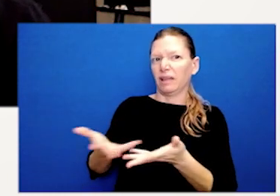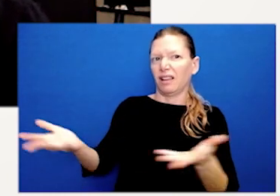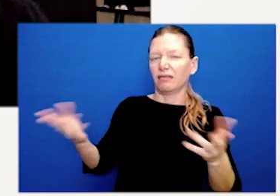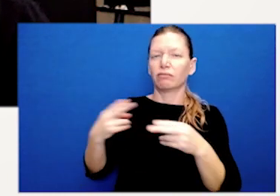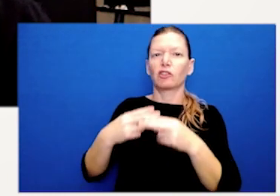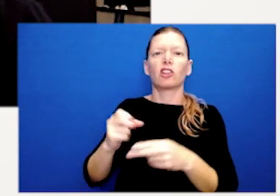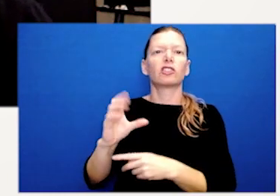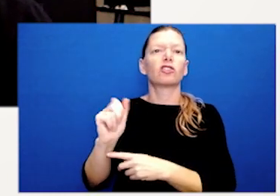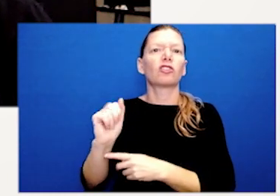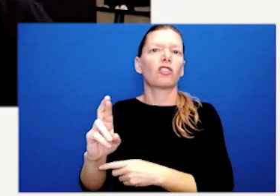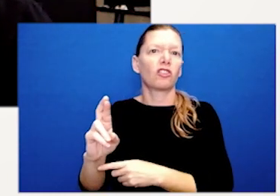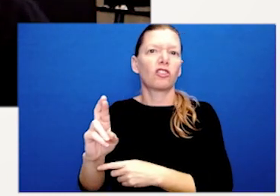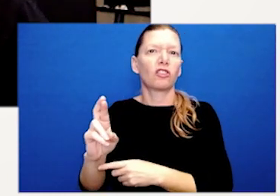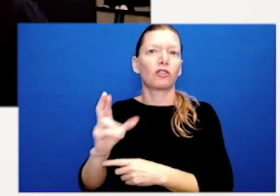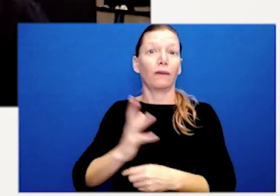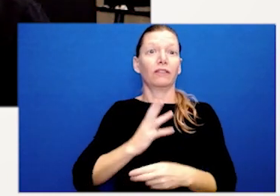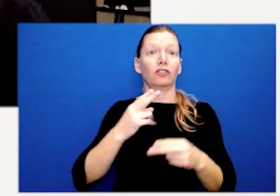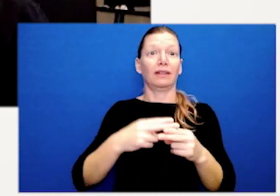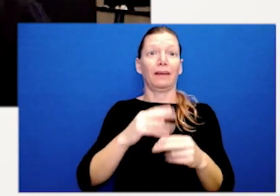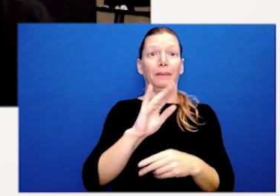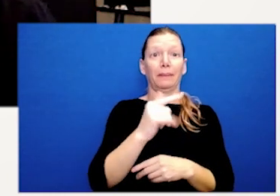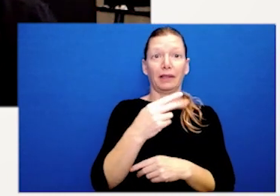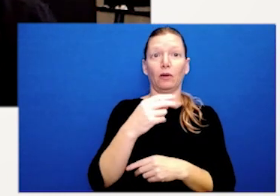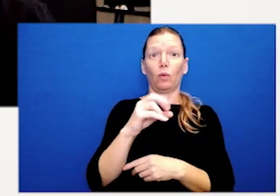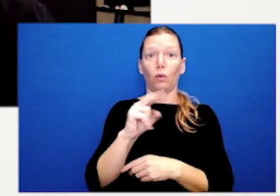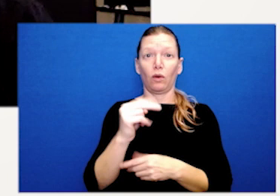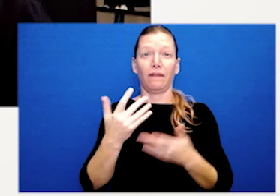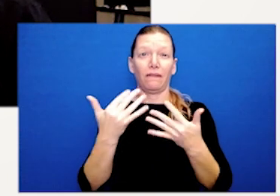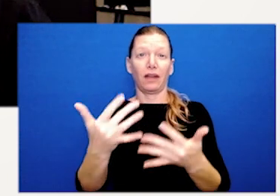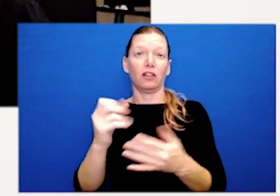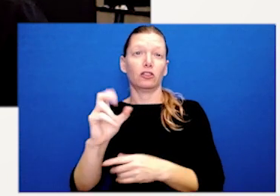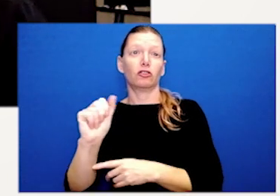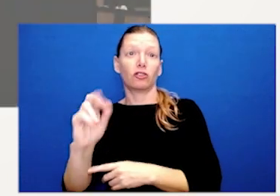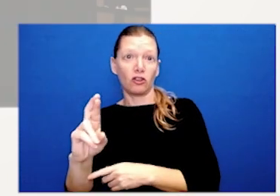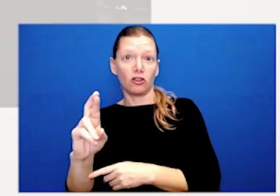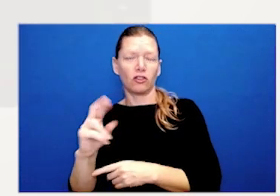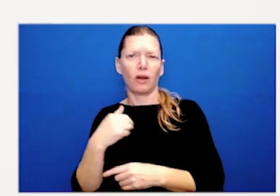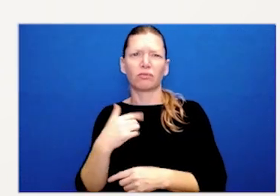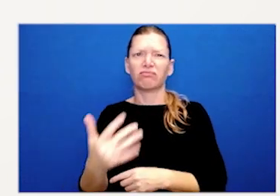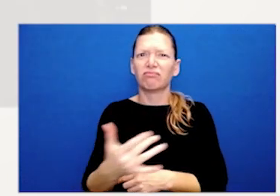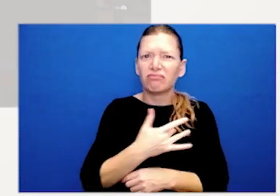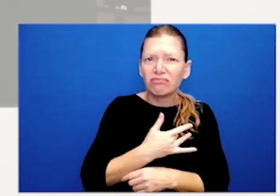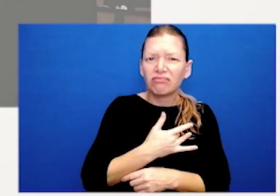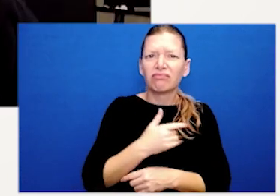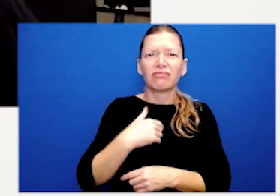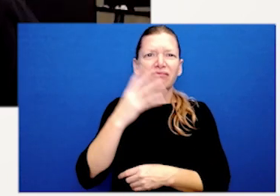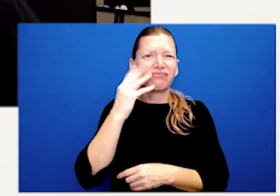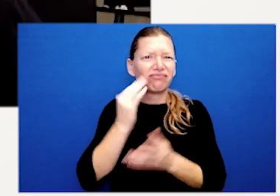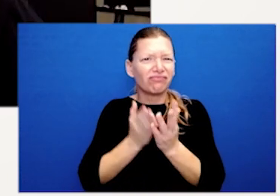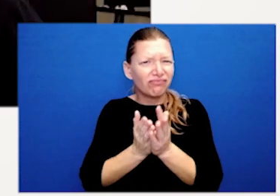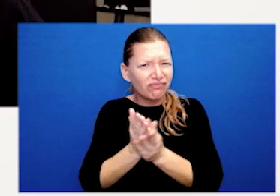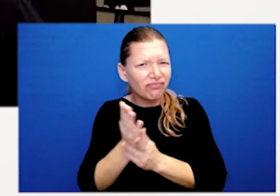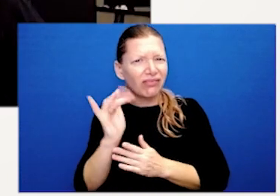left behind, is they called it a scar. So the official name is Bighorn Fire Scar. I was like